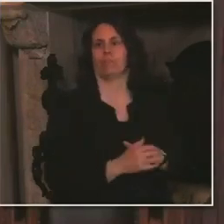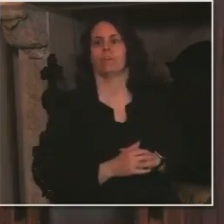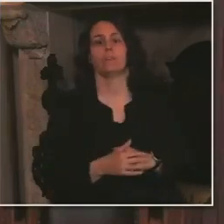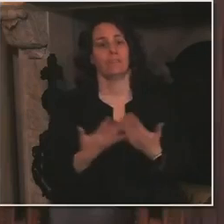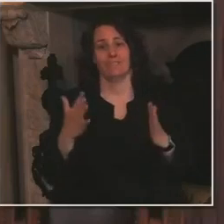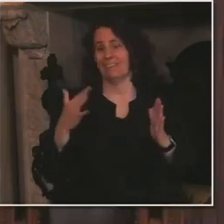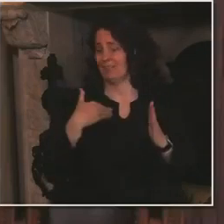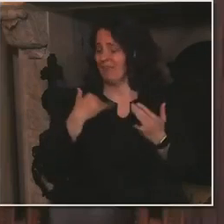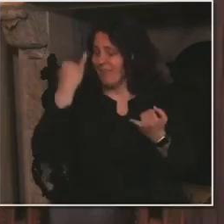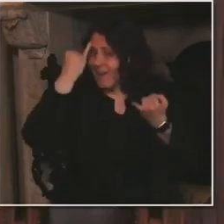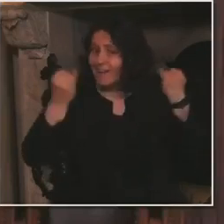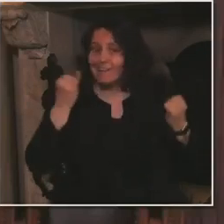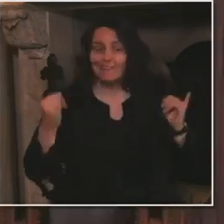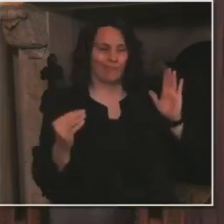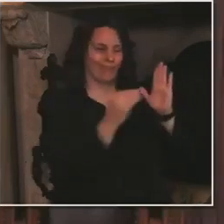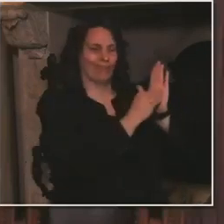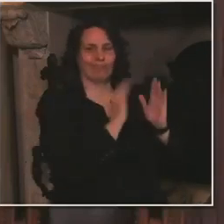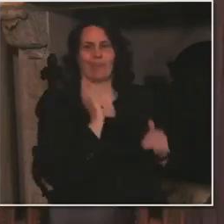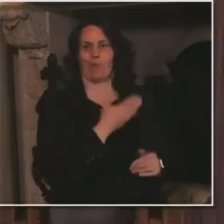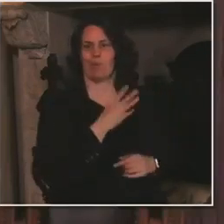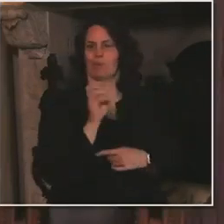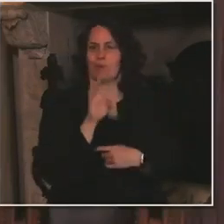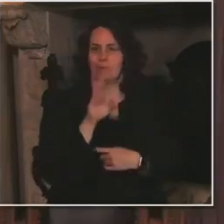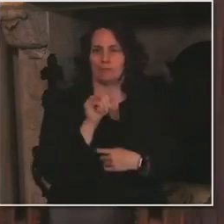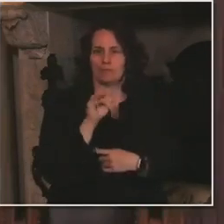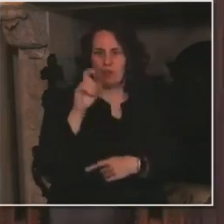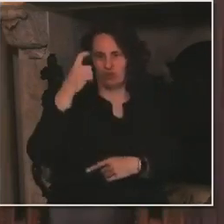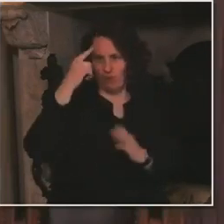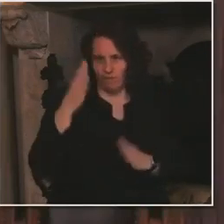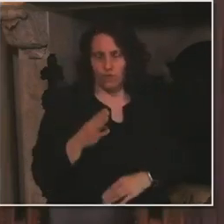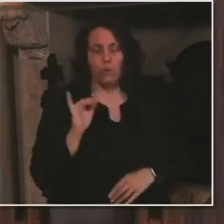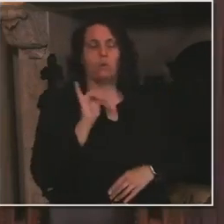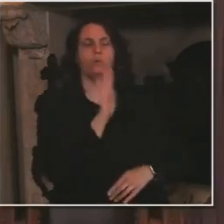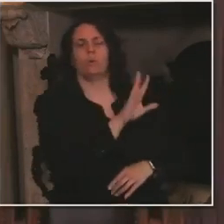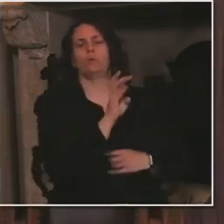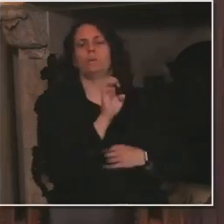those organizations all across the state. I mentioned a few in southern Wisconsin, but